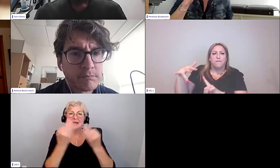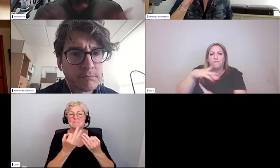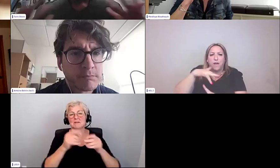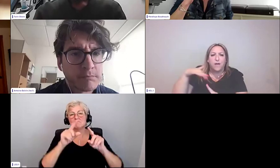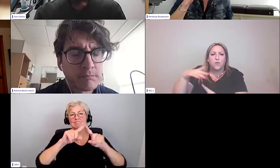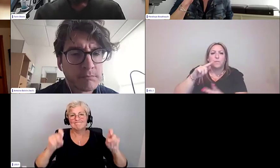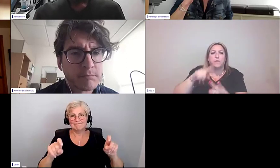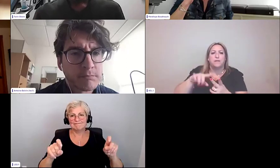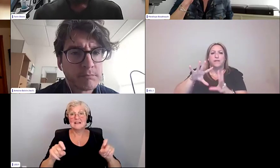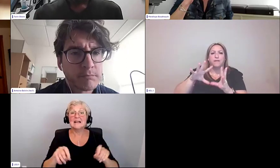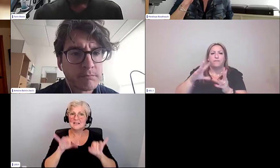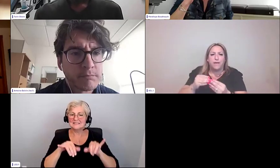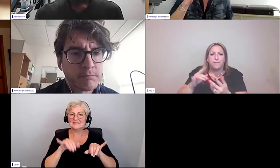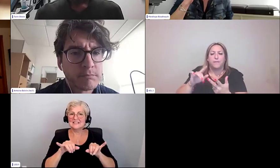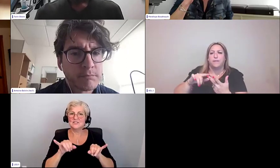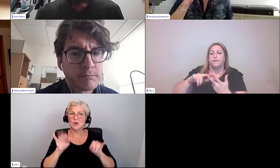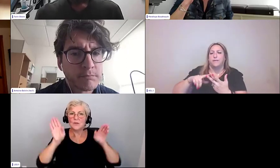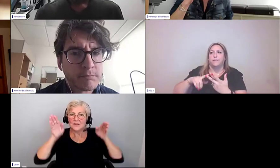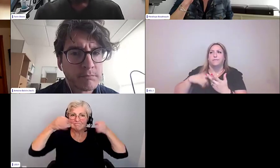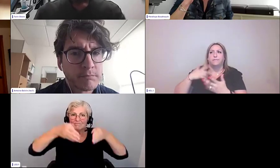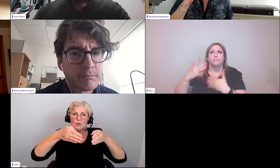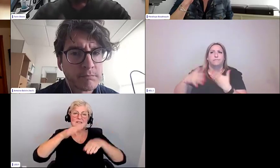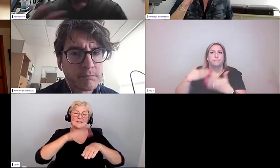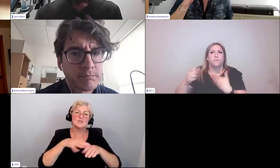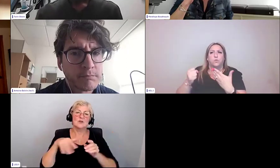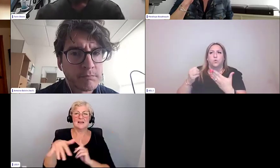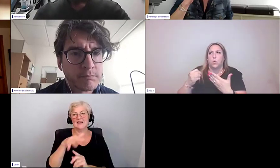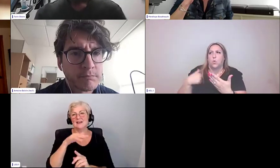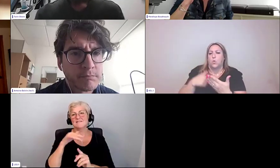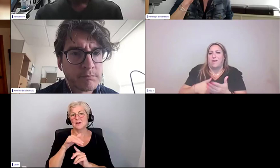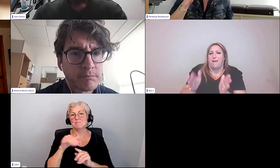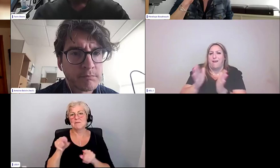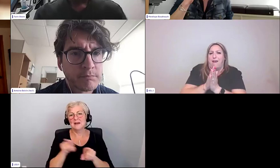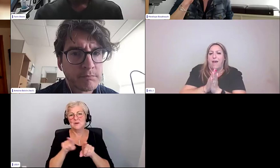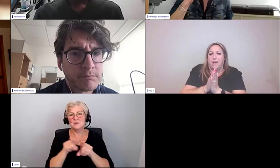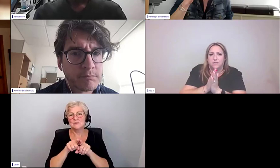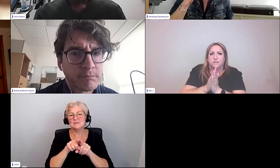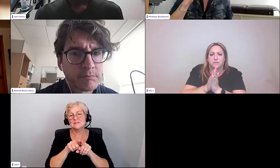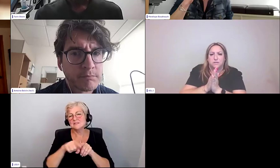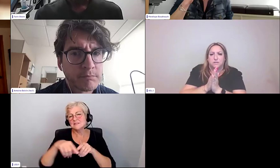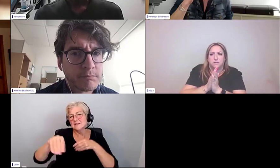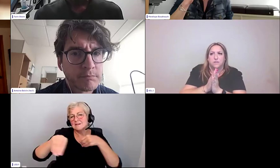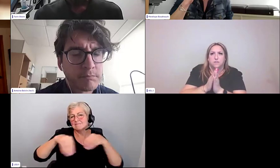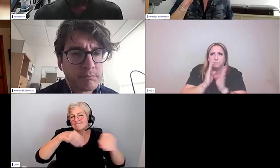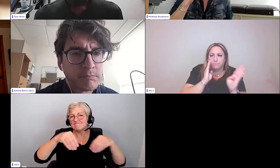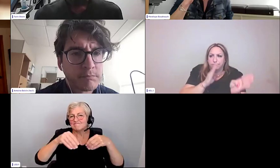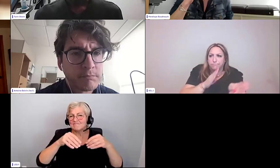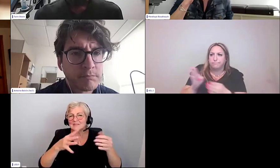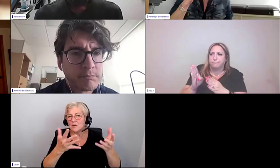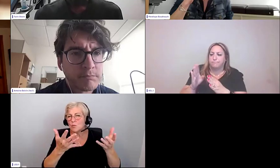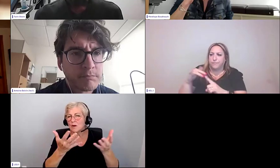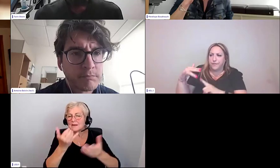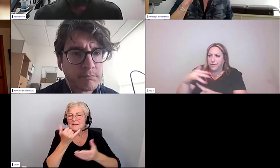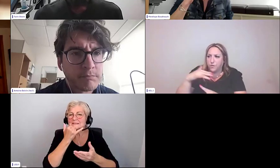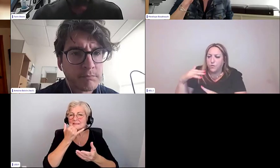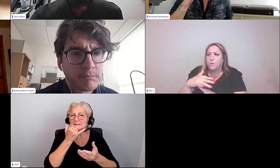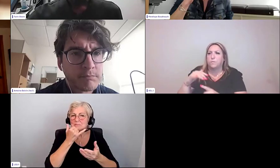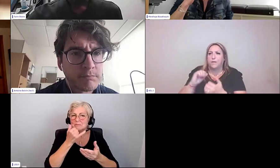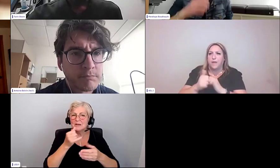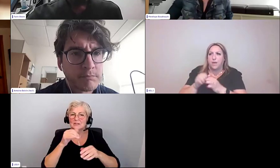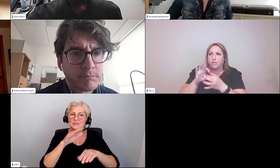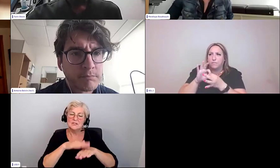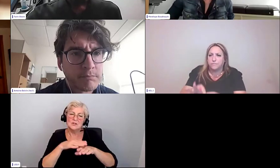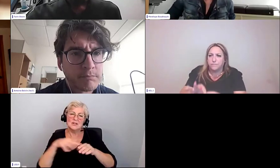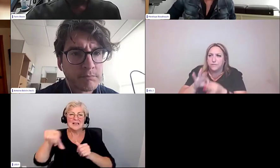their family. So we're angled towards the environment and the dynamic of how this